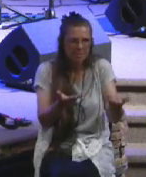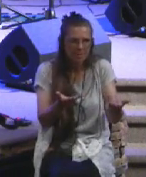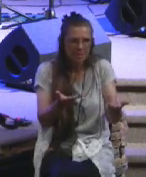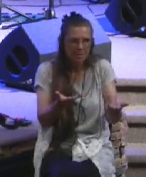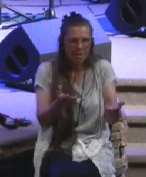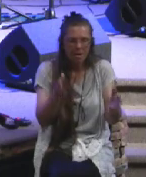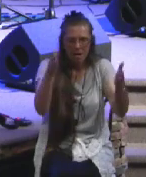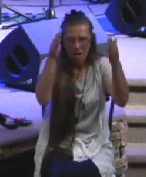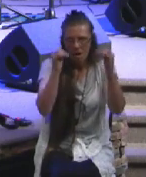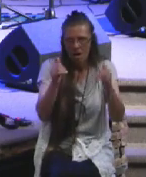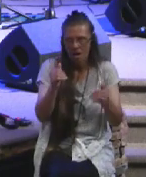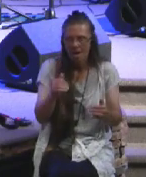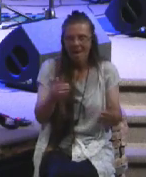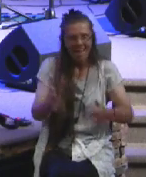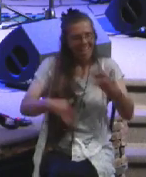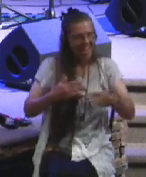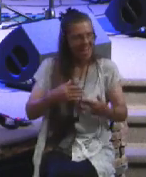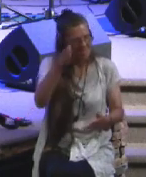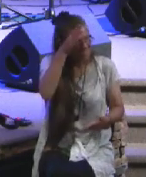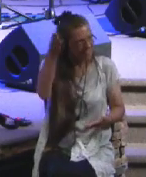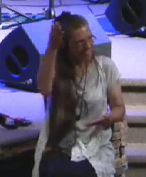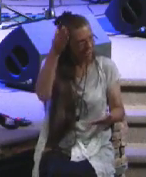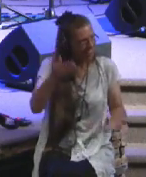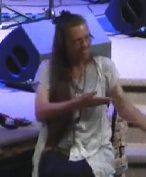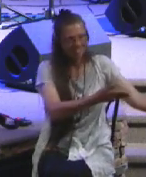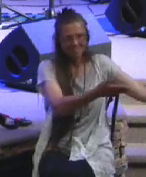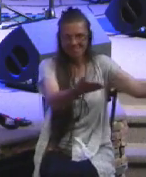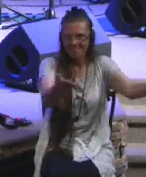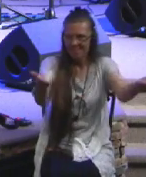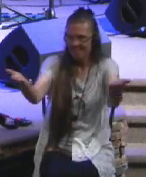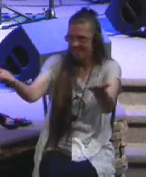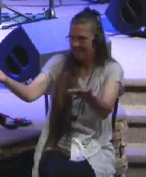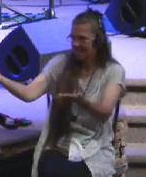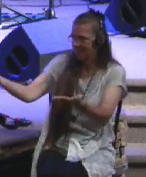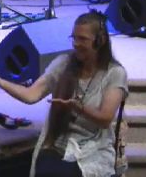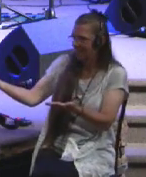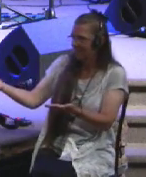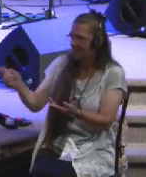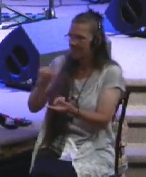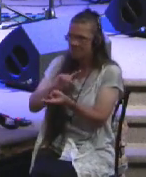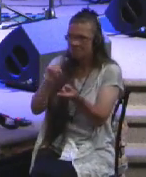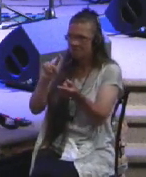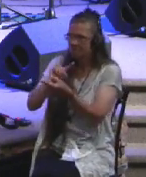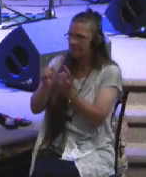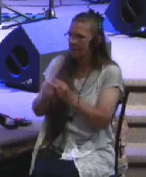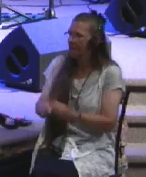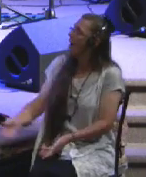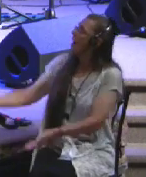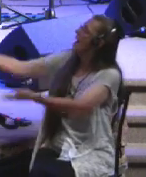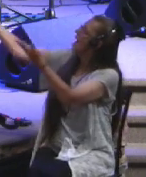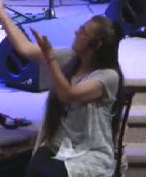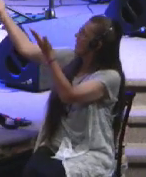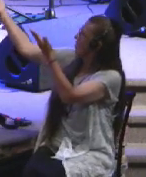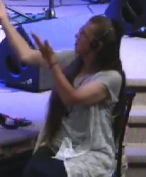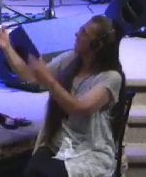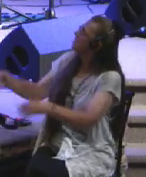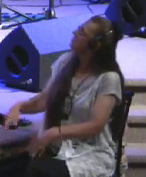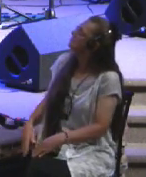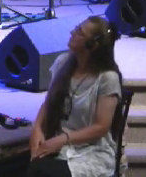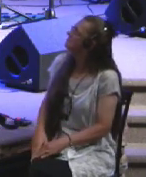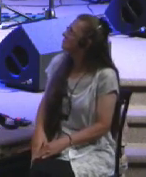aren't either. Happy Father's Day to you. And you can turn to somebody next to you. Tell them Happy Father's Day. This is